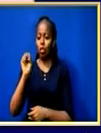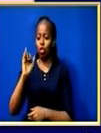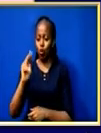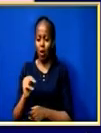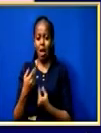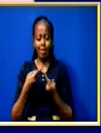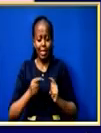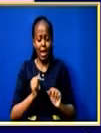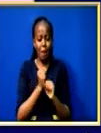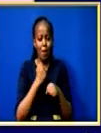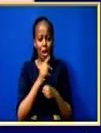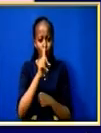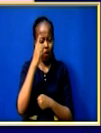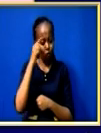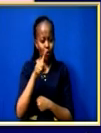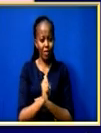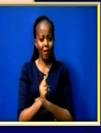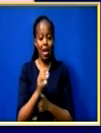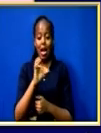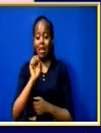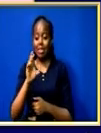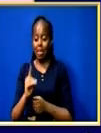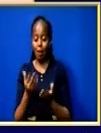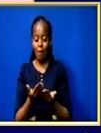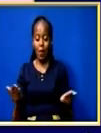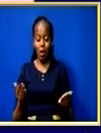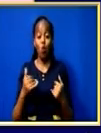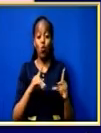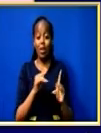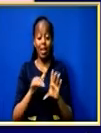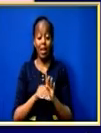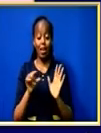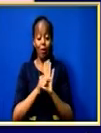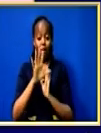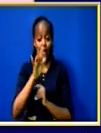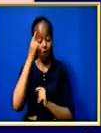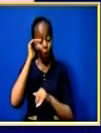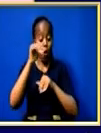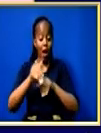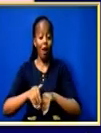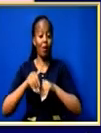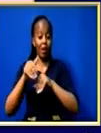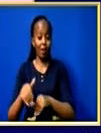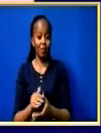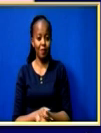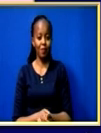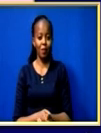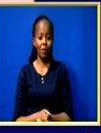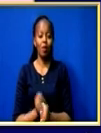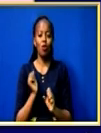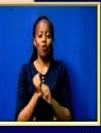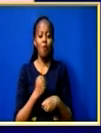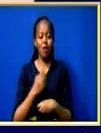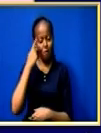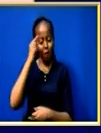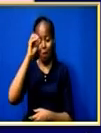a seed bed for yourself? Yes, we did that in grade 5 for agriculture. Crawling you made for the pineapple.